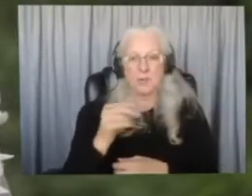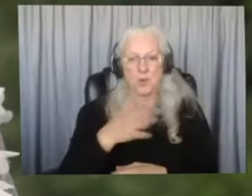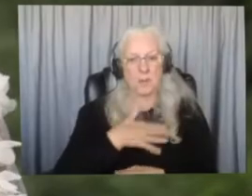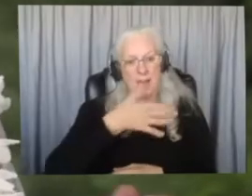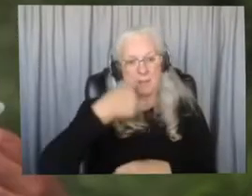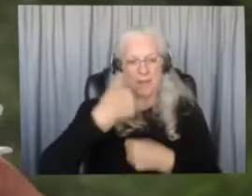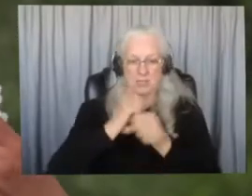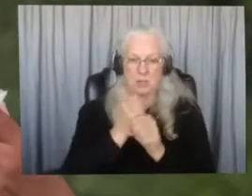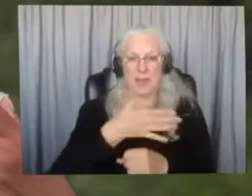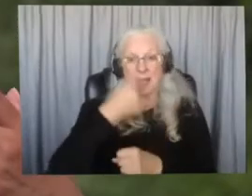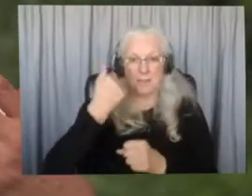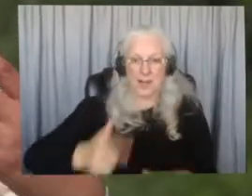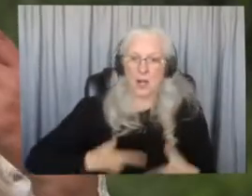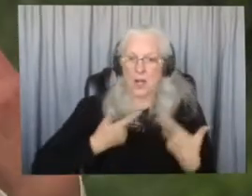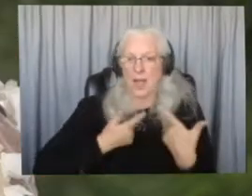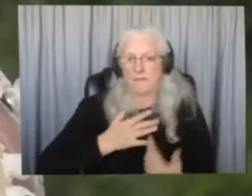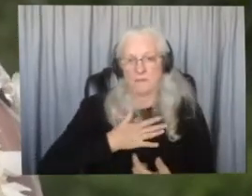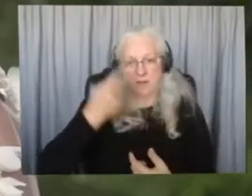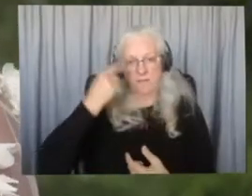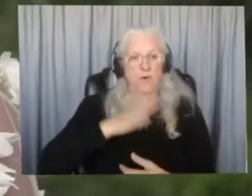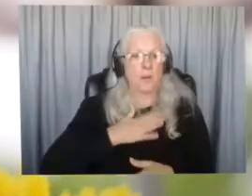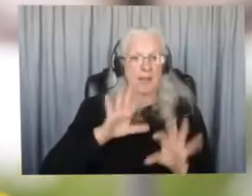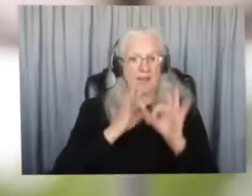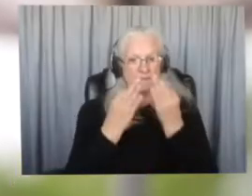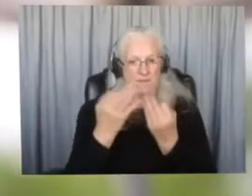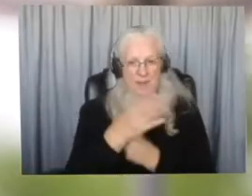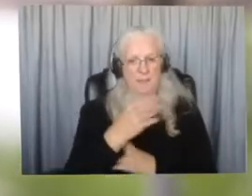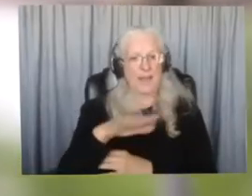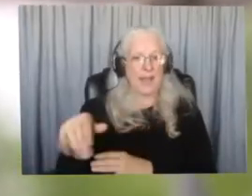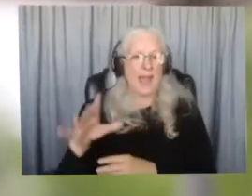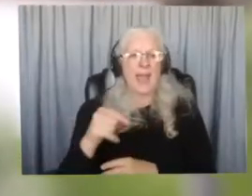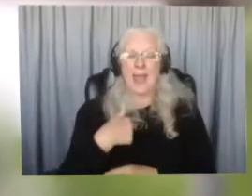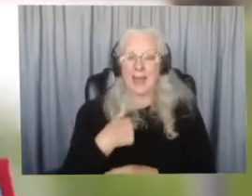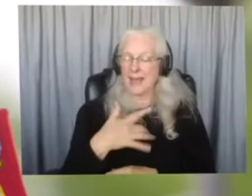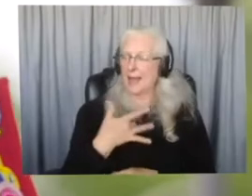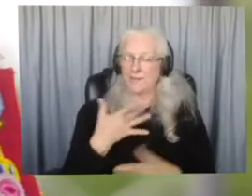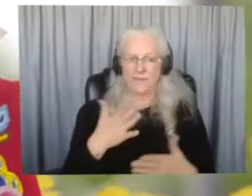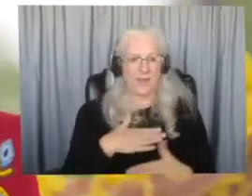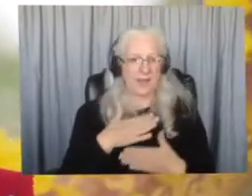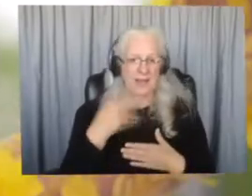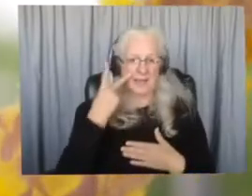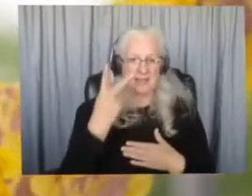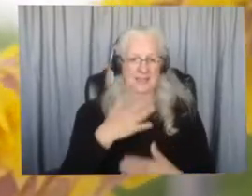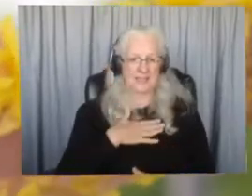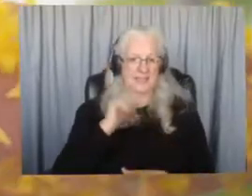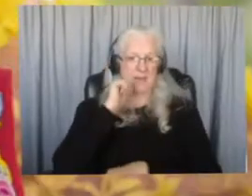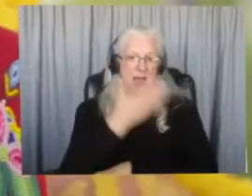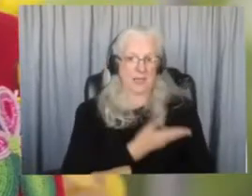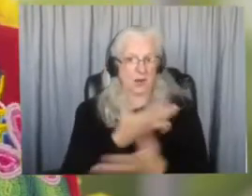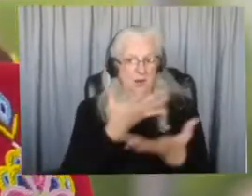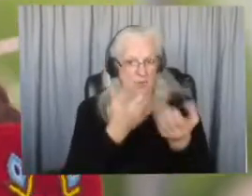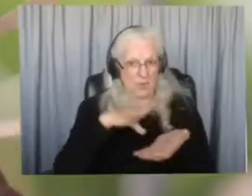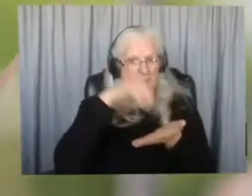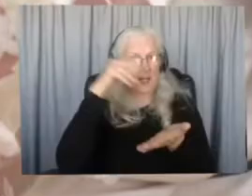children. And it makes me so happy to see my daughter wanting to learn to dance, and I'm really grateful I get to share